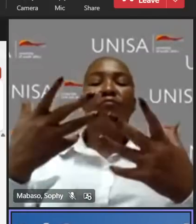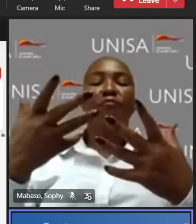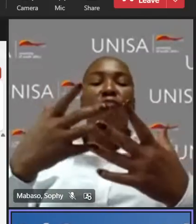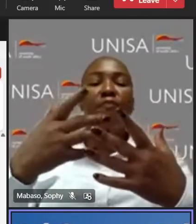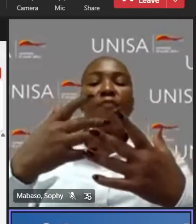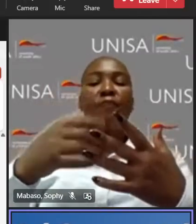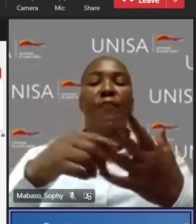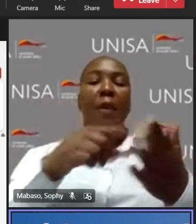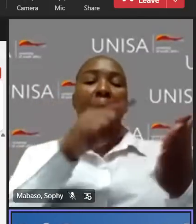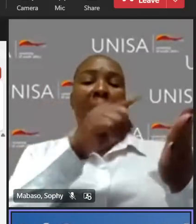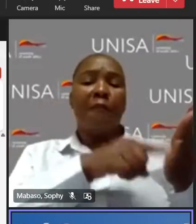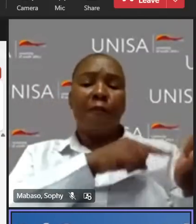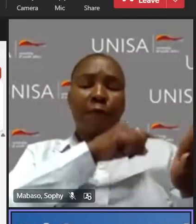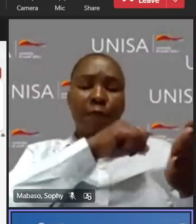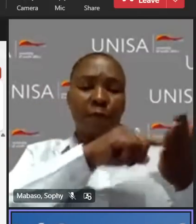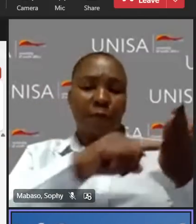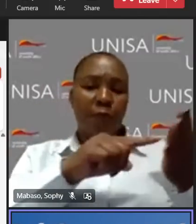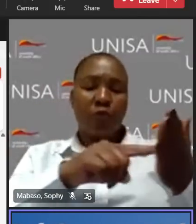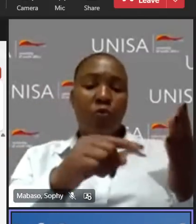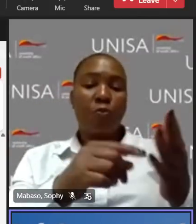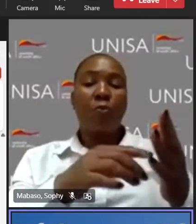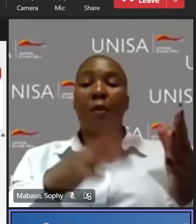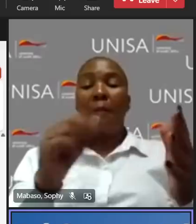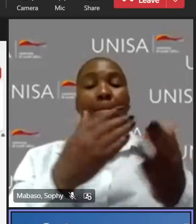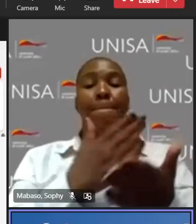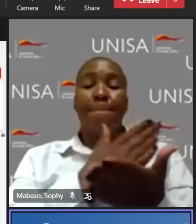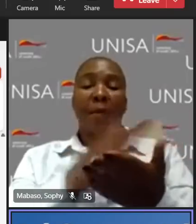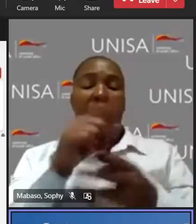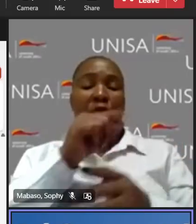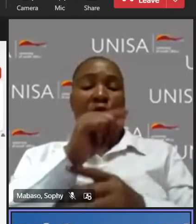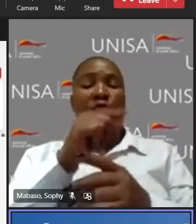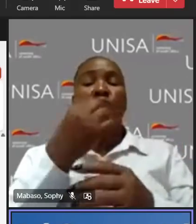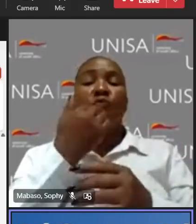be part of choosing who you want to be